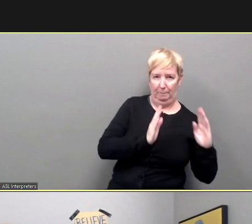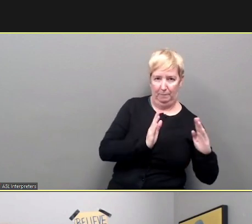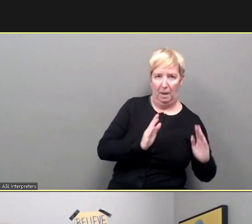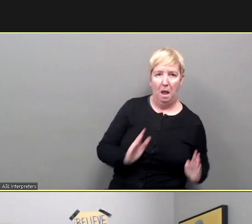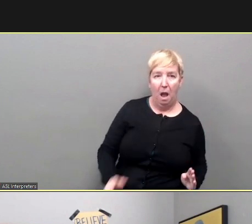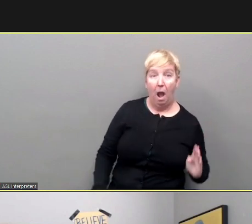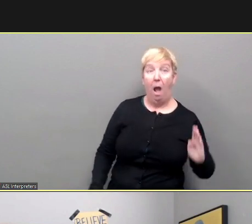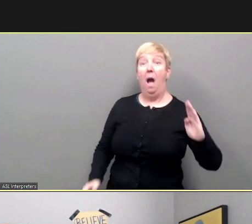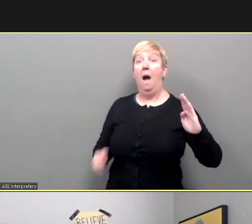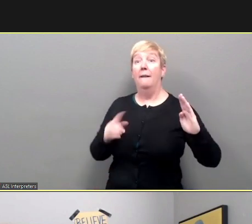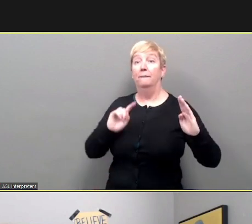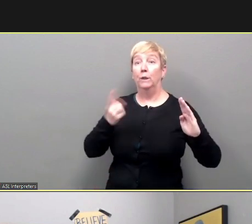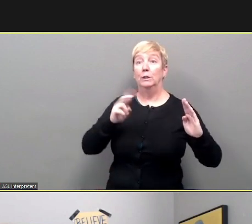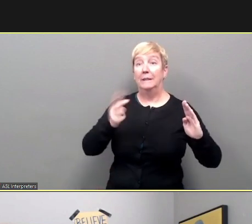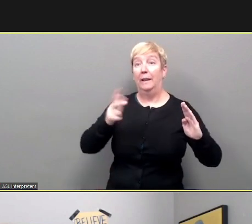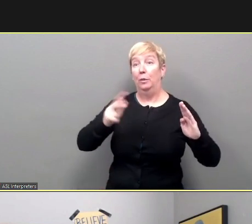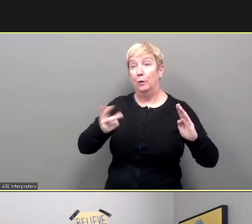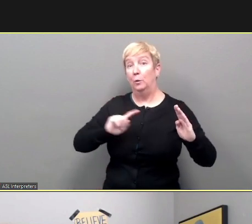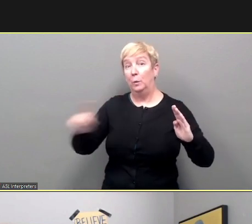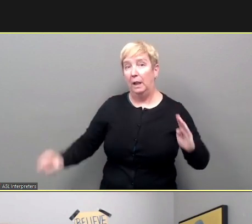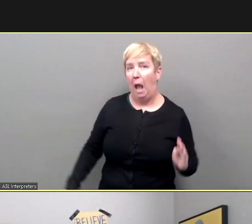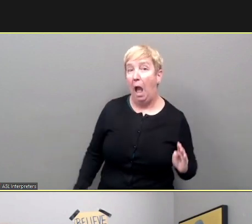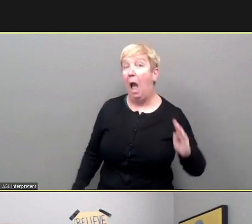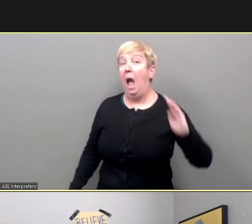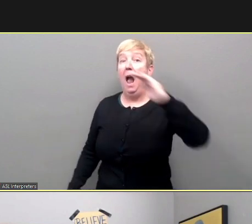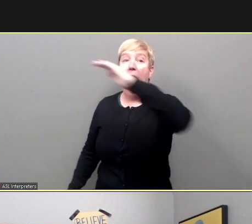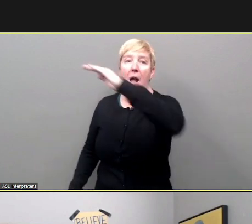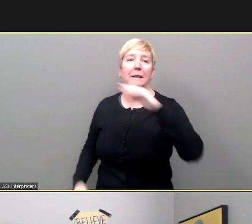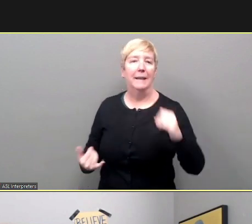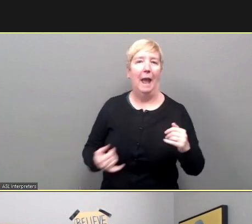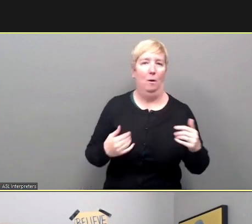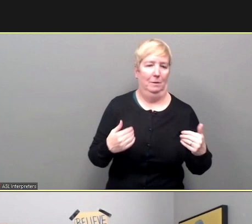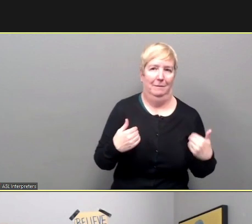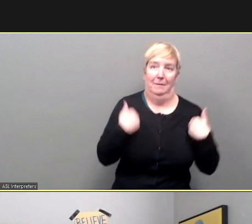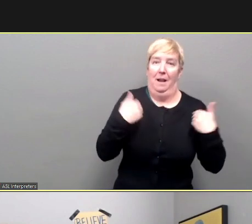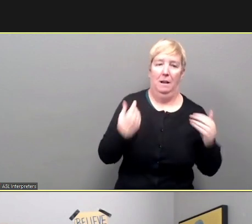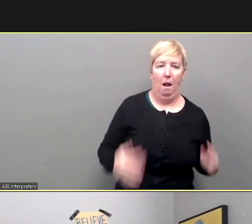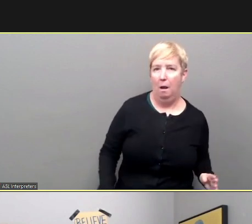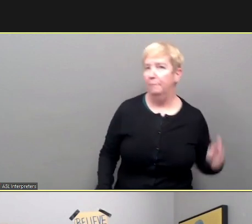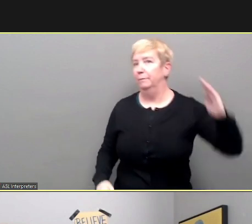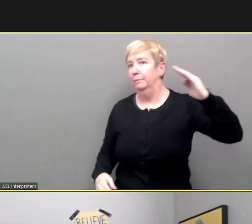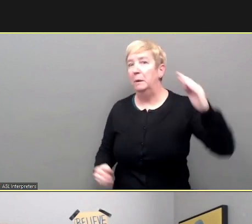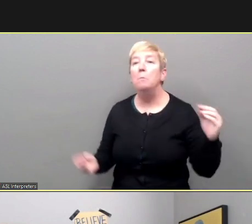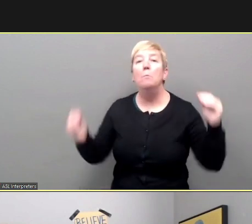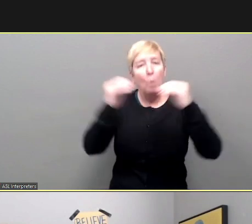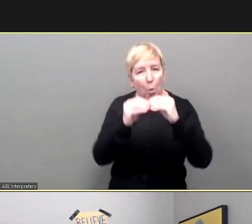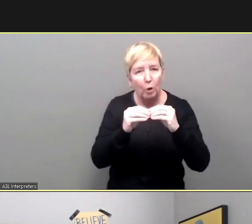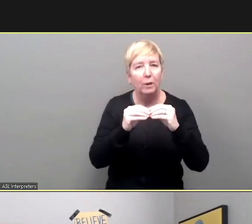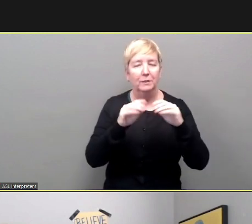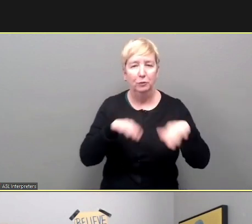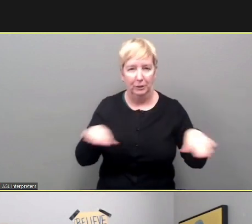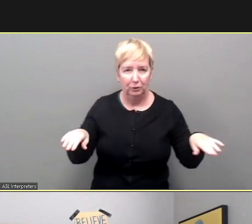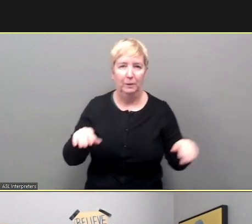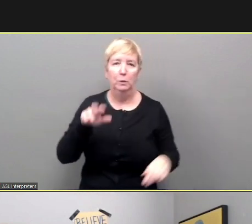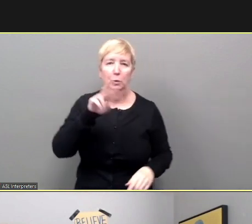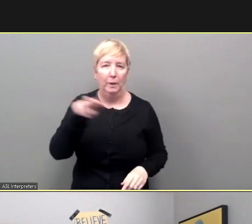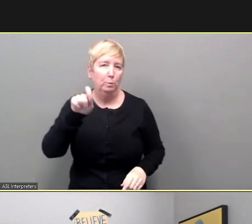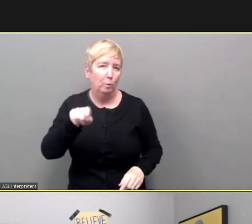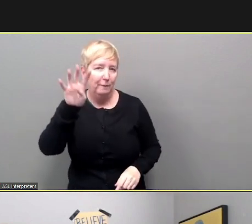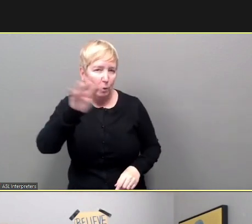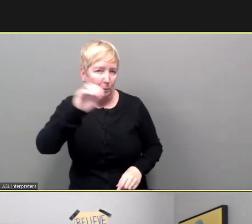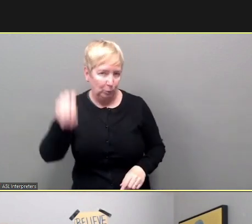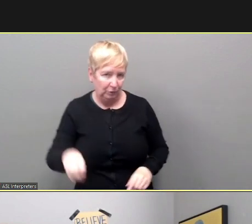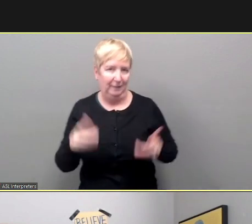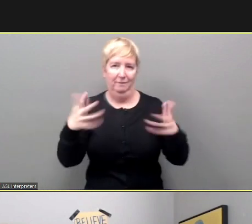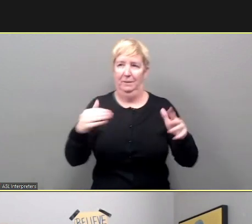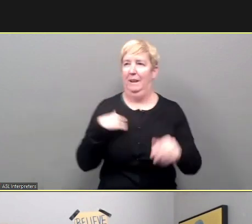there. 22.4% of New Mexicans 5 to 11-year-olds have had at least one dose. Next